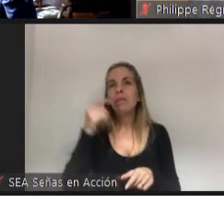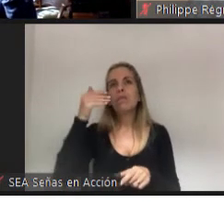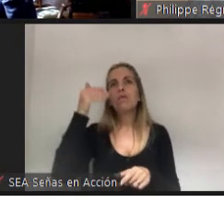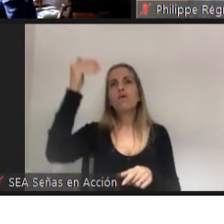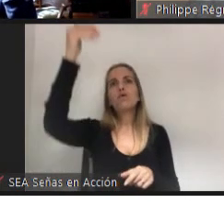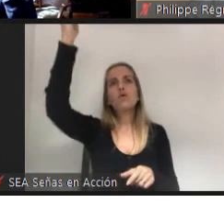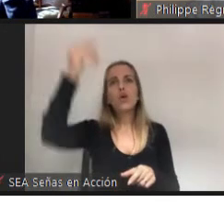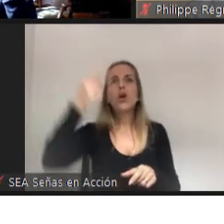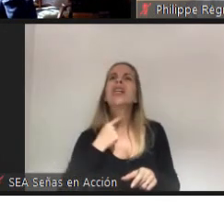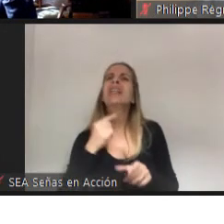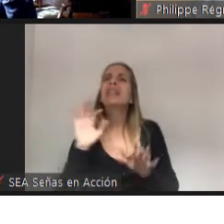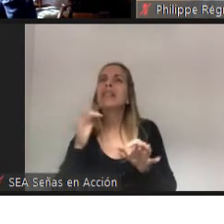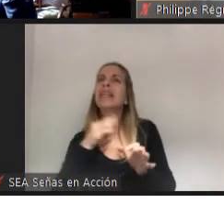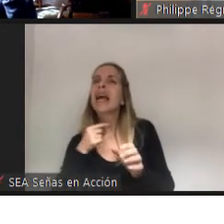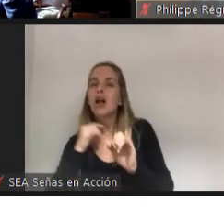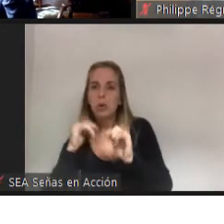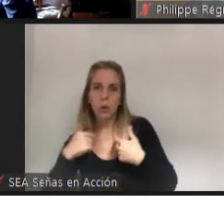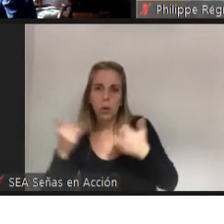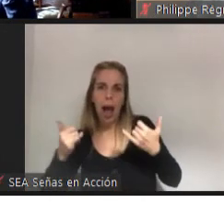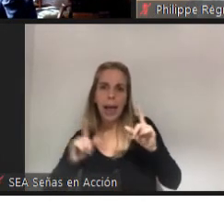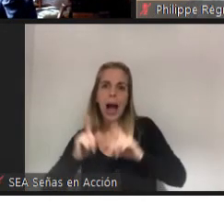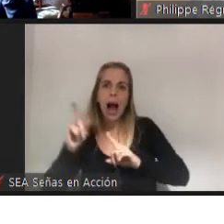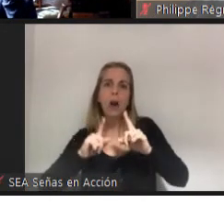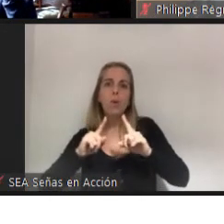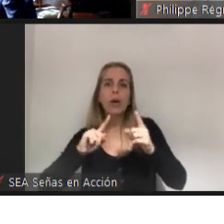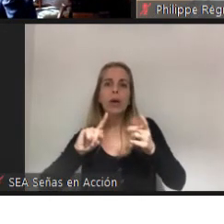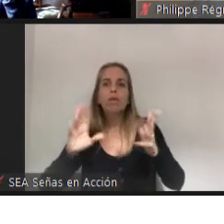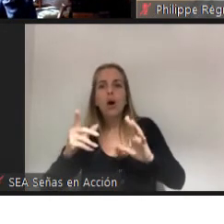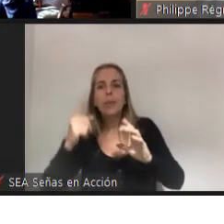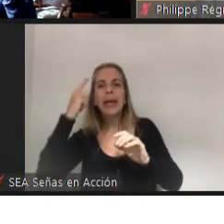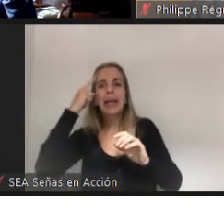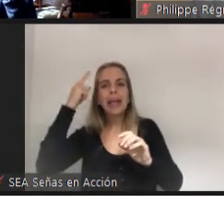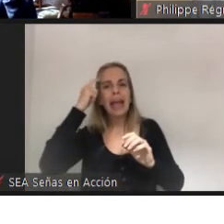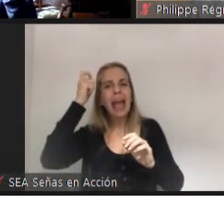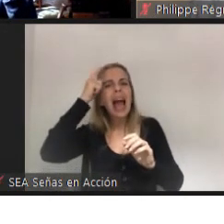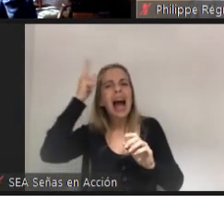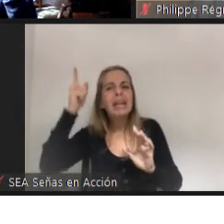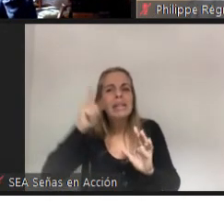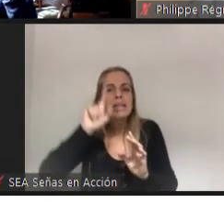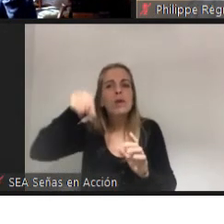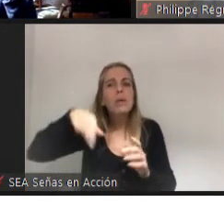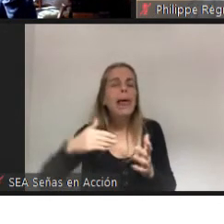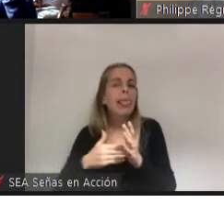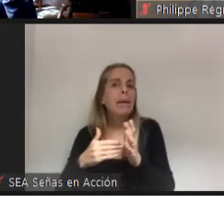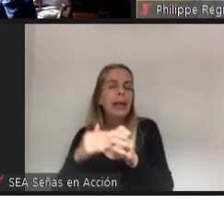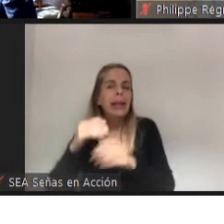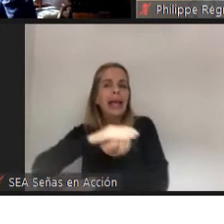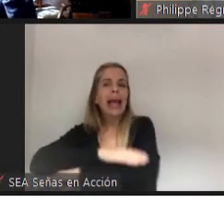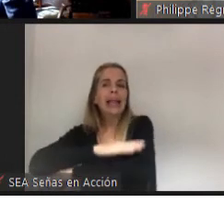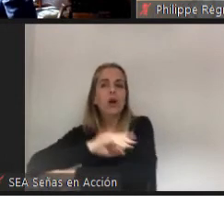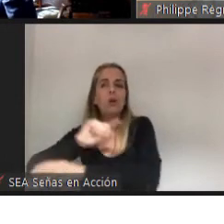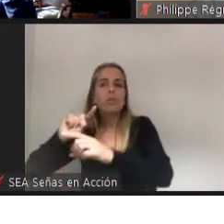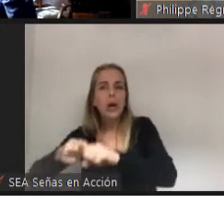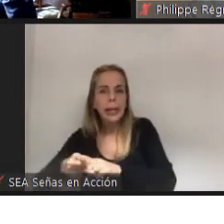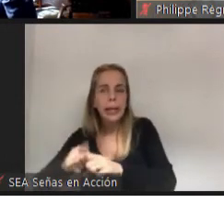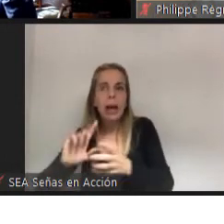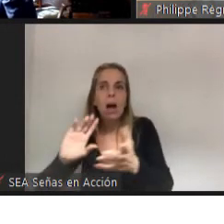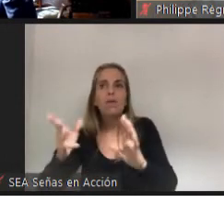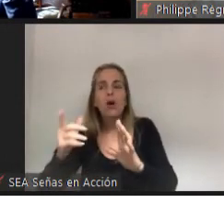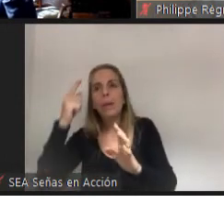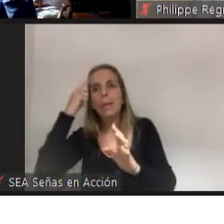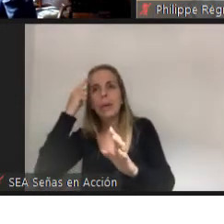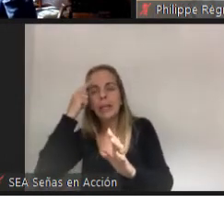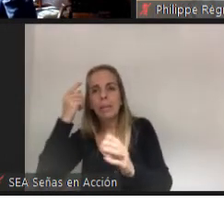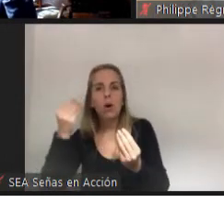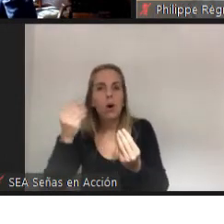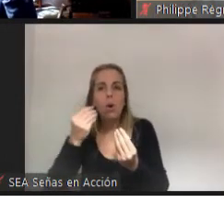desirable or the possible futures, I do have a number of ideas that come from my political ideas,